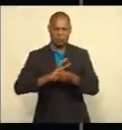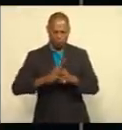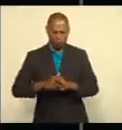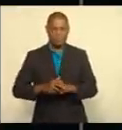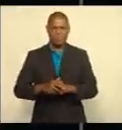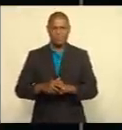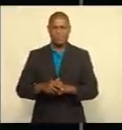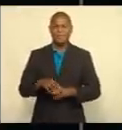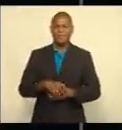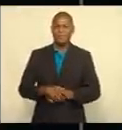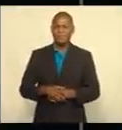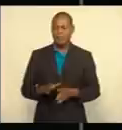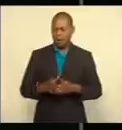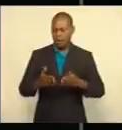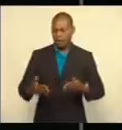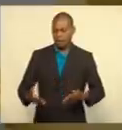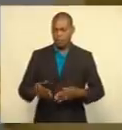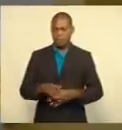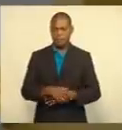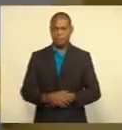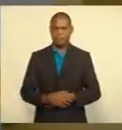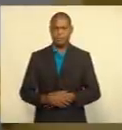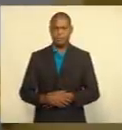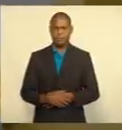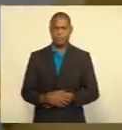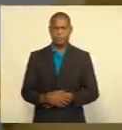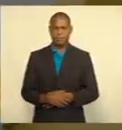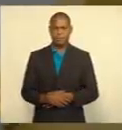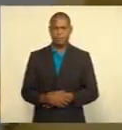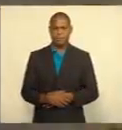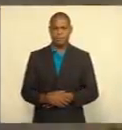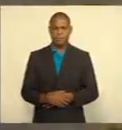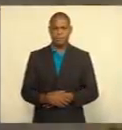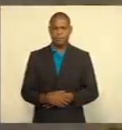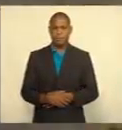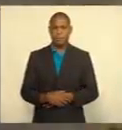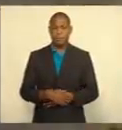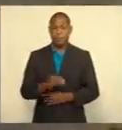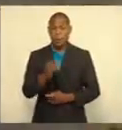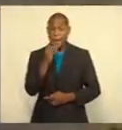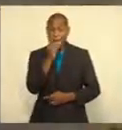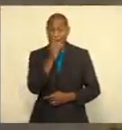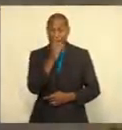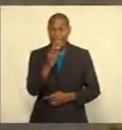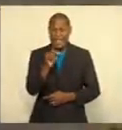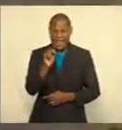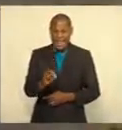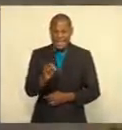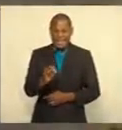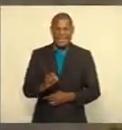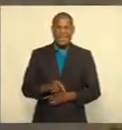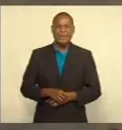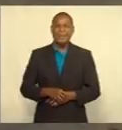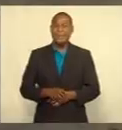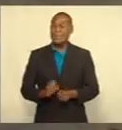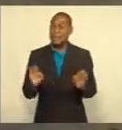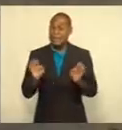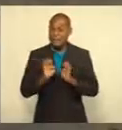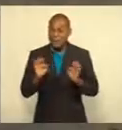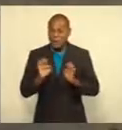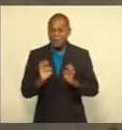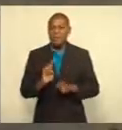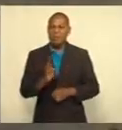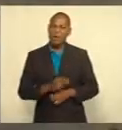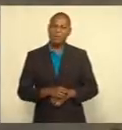situation. Lina Rees reports. Dialysis patients around the Nadi and Lautoka containment areas can go through the border